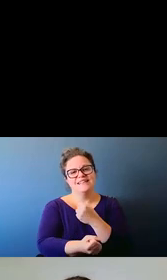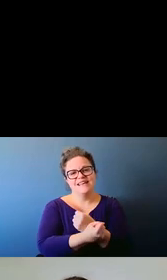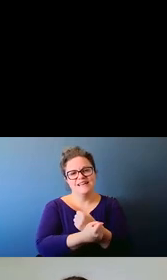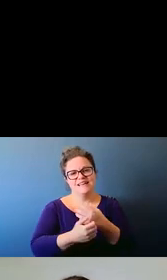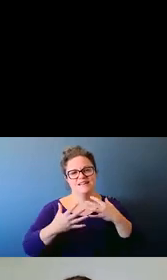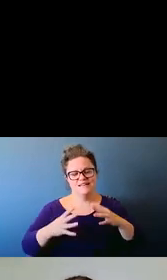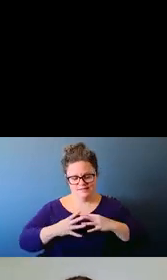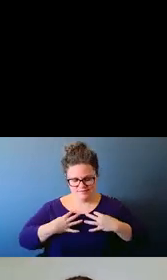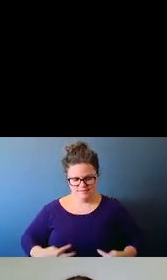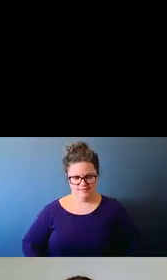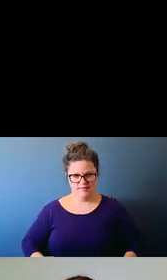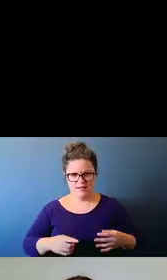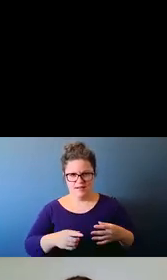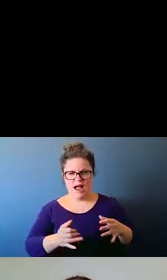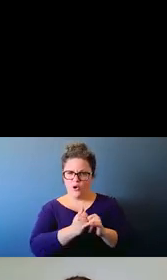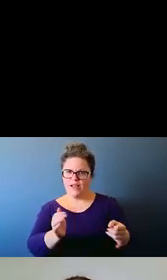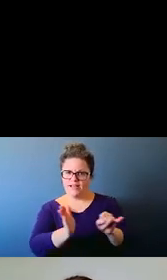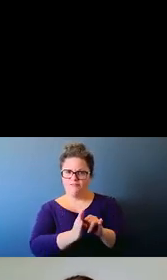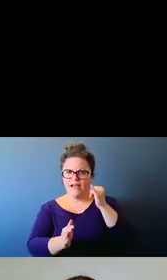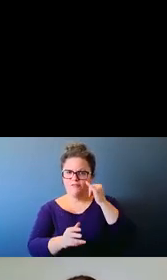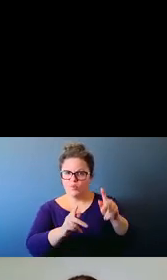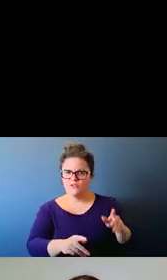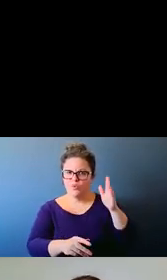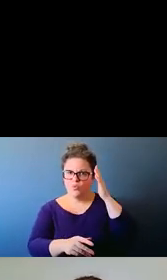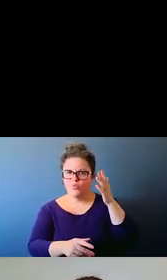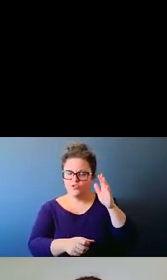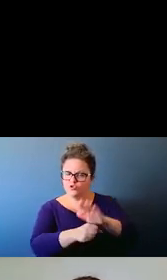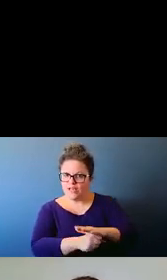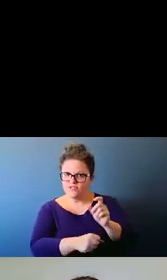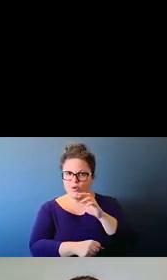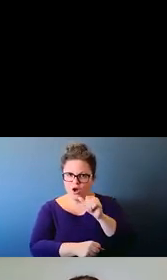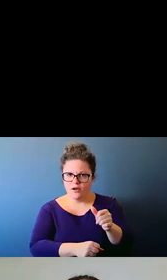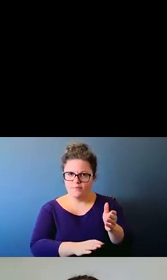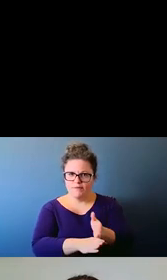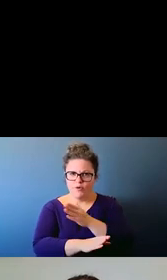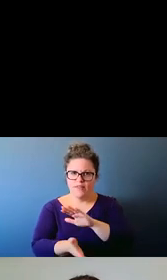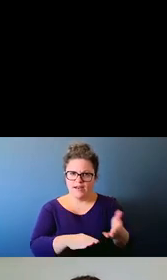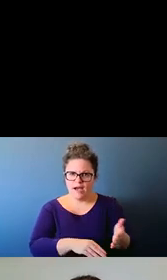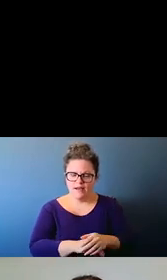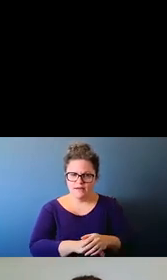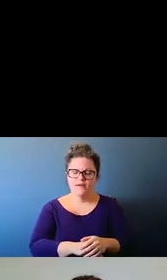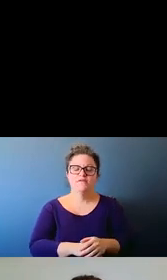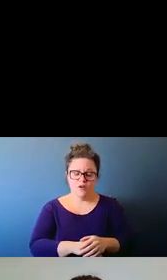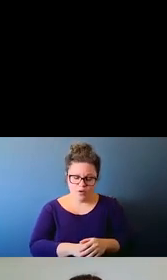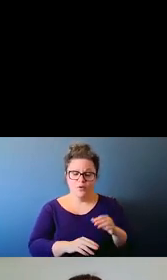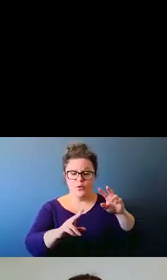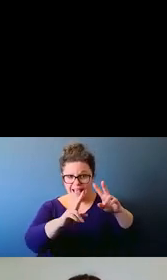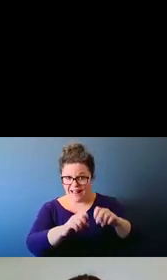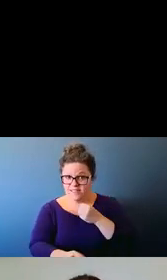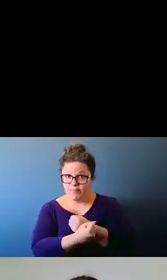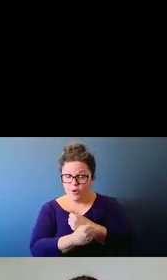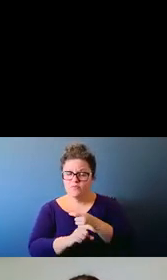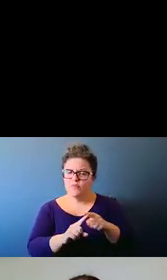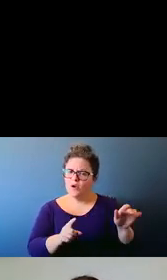won't understand those what those stress indicators mean unless they look at environmental factors for what that person